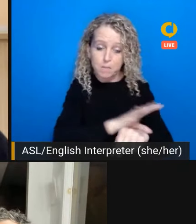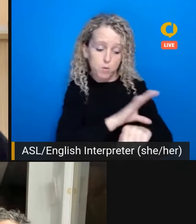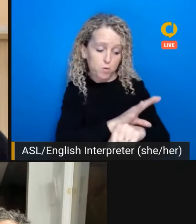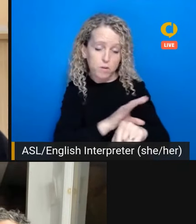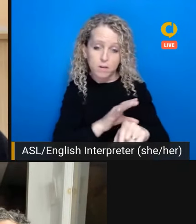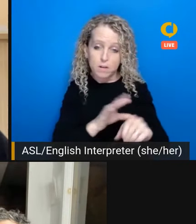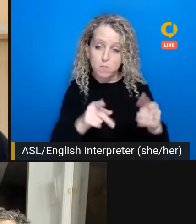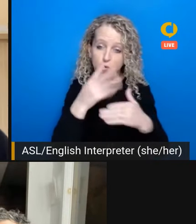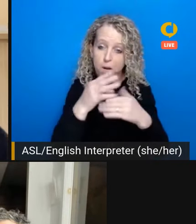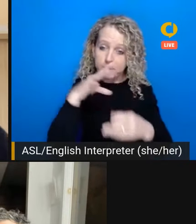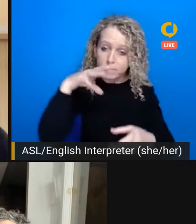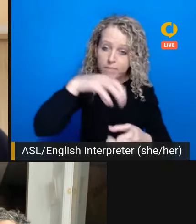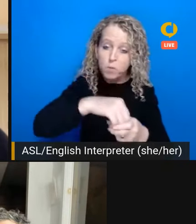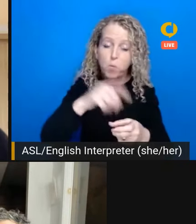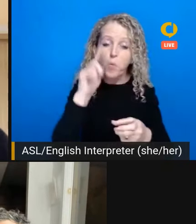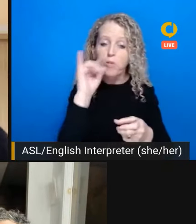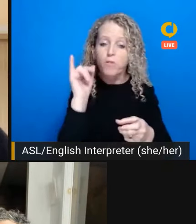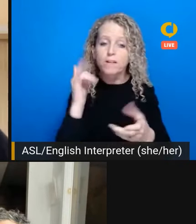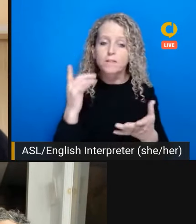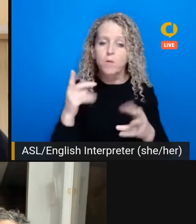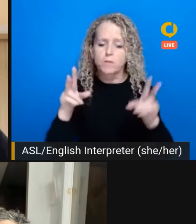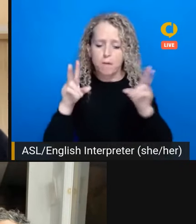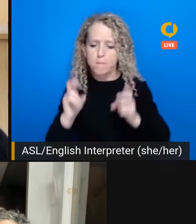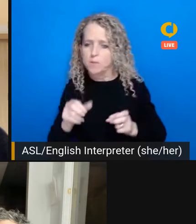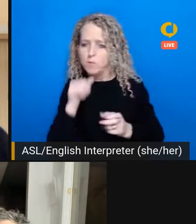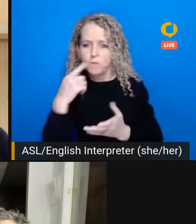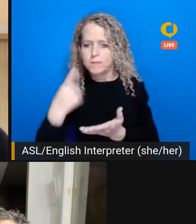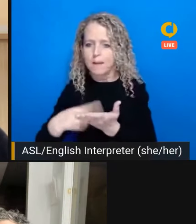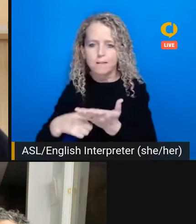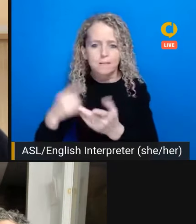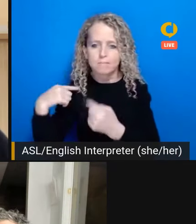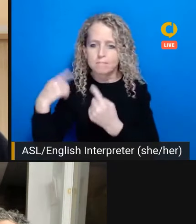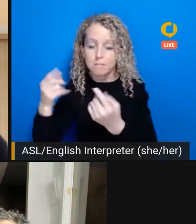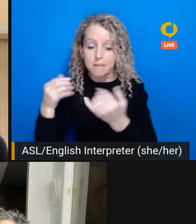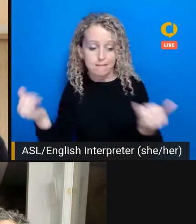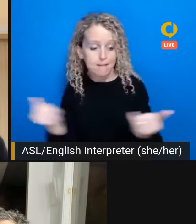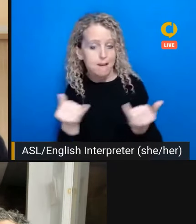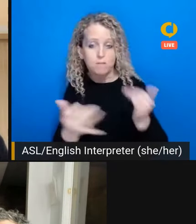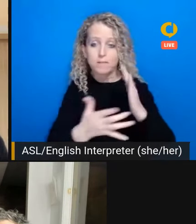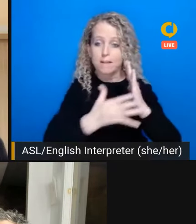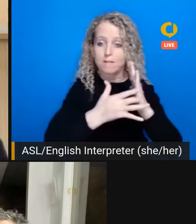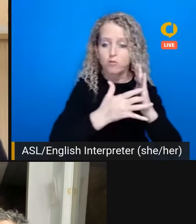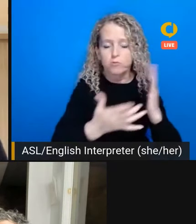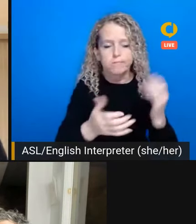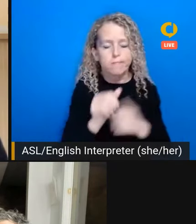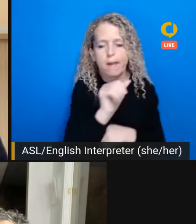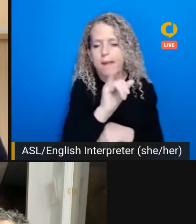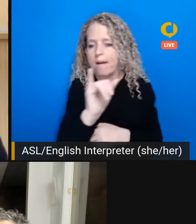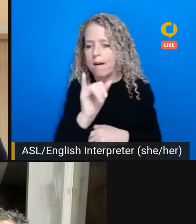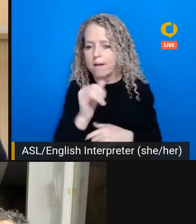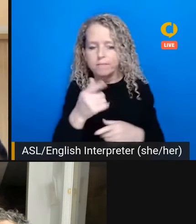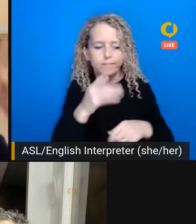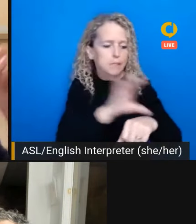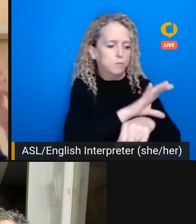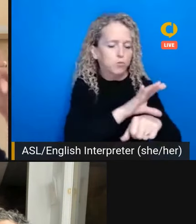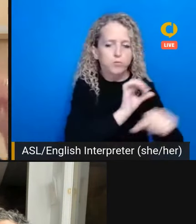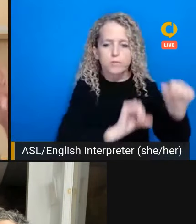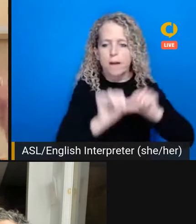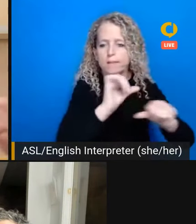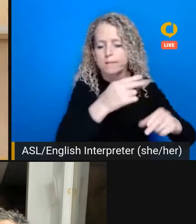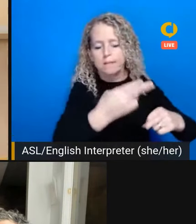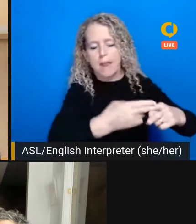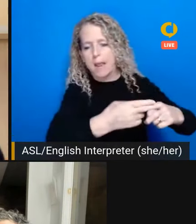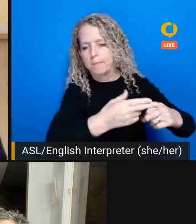don't discuss, but now technology, the revolution, call it AI, call it computer science, call it